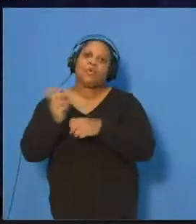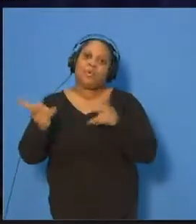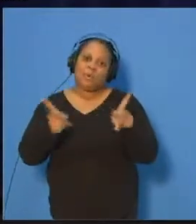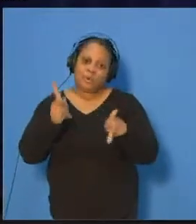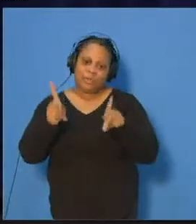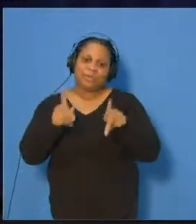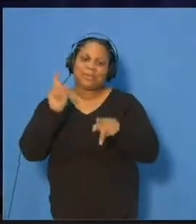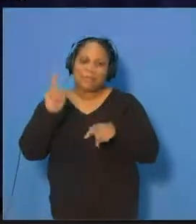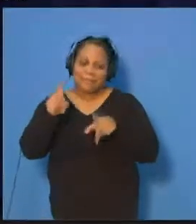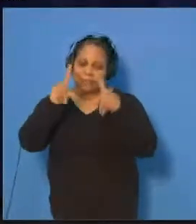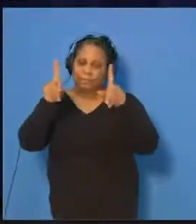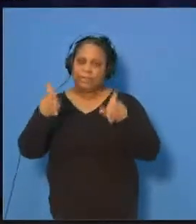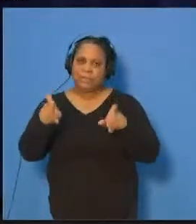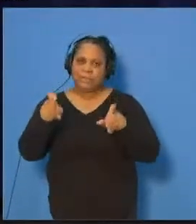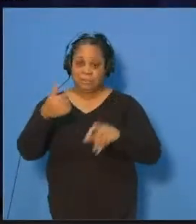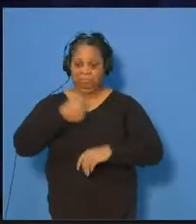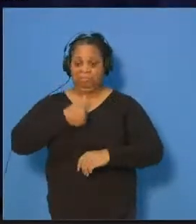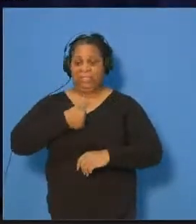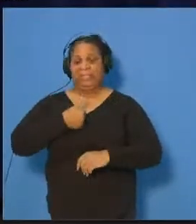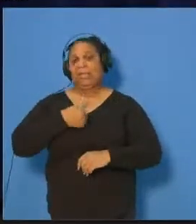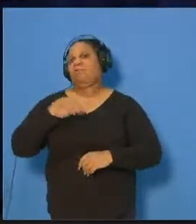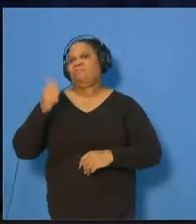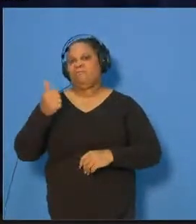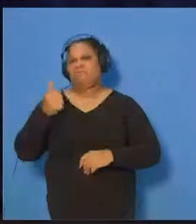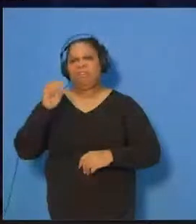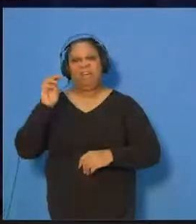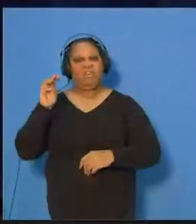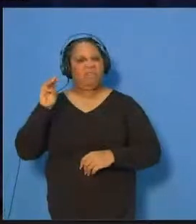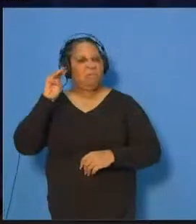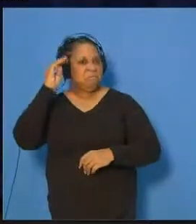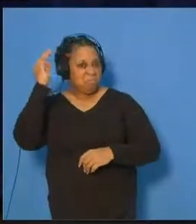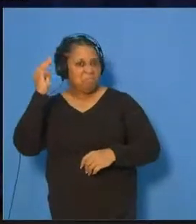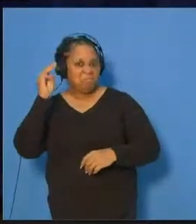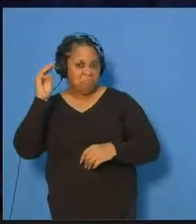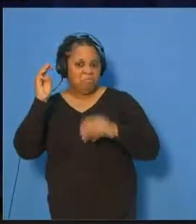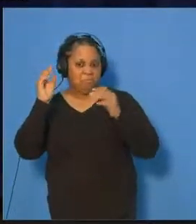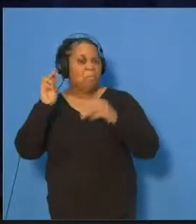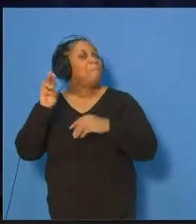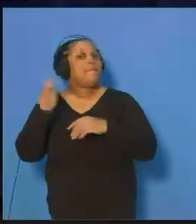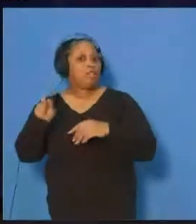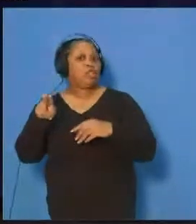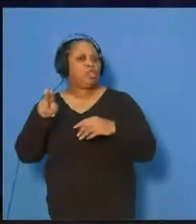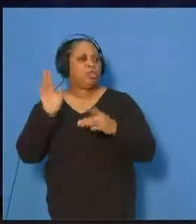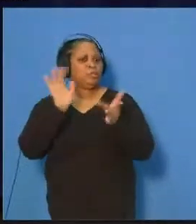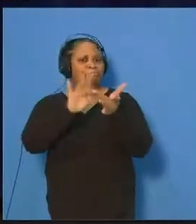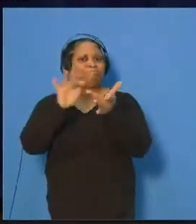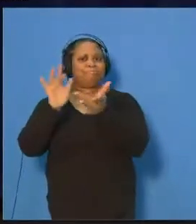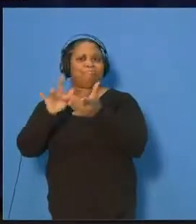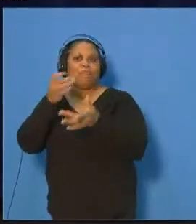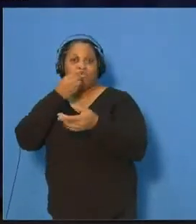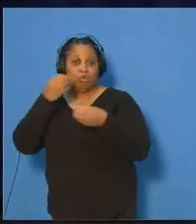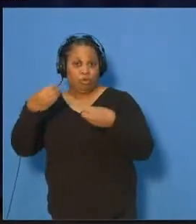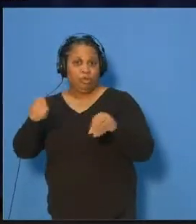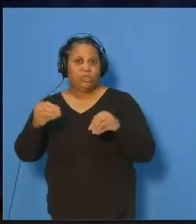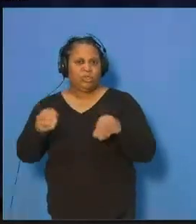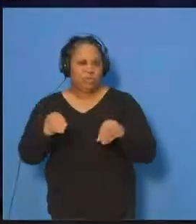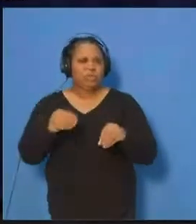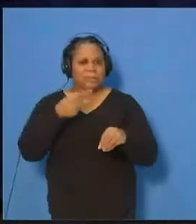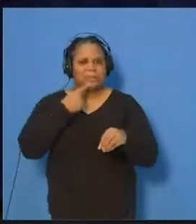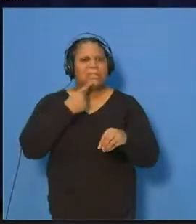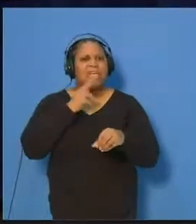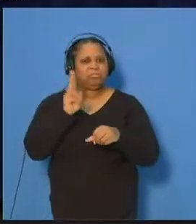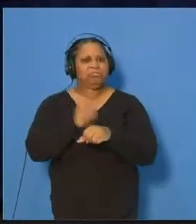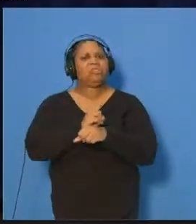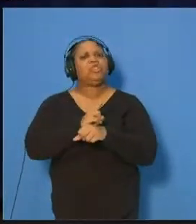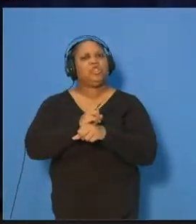tested. So that day, myself and other ministers reach out to grocery stores and other persons, and I decided to go ahead and use my